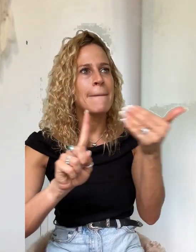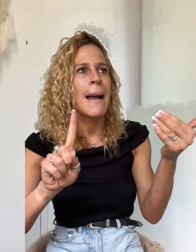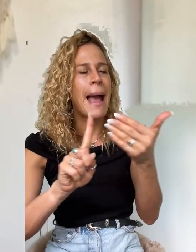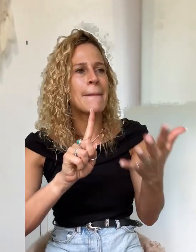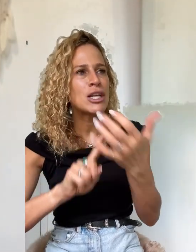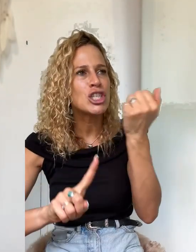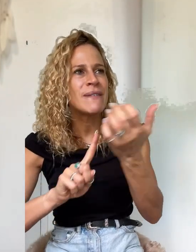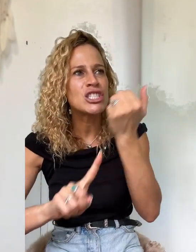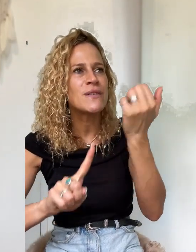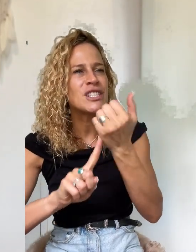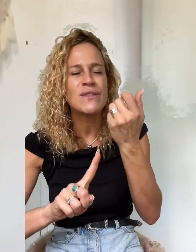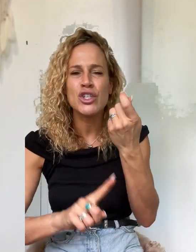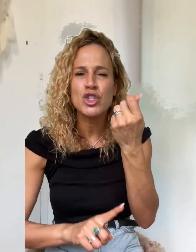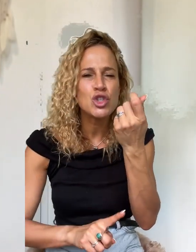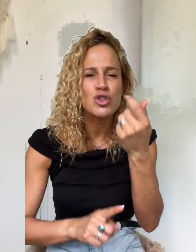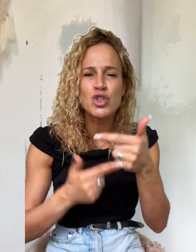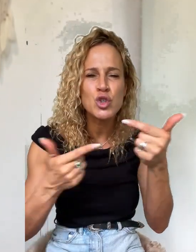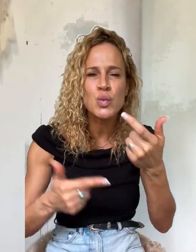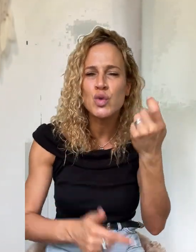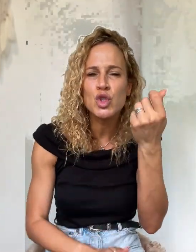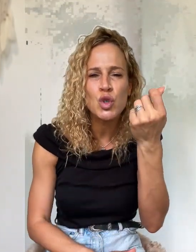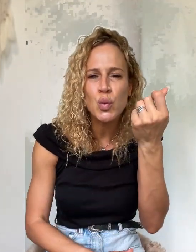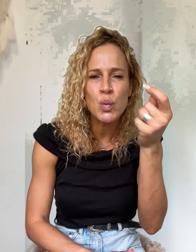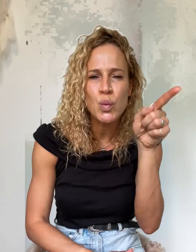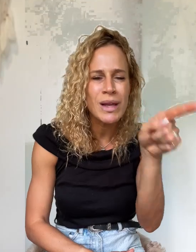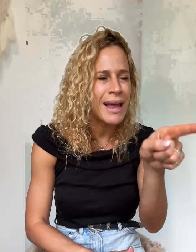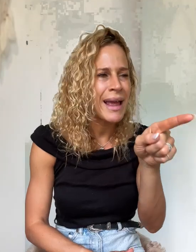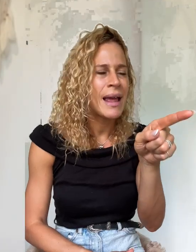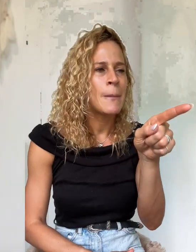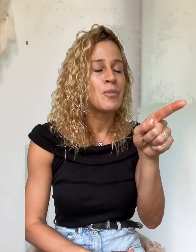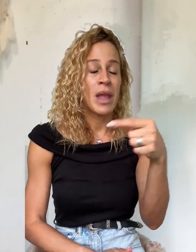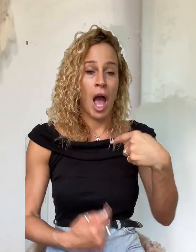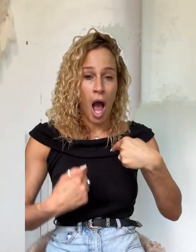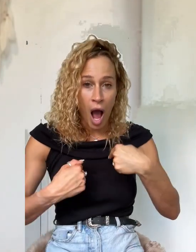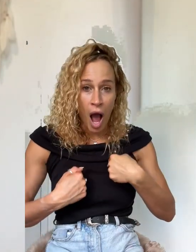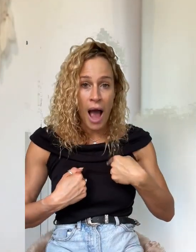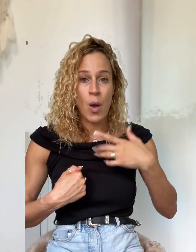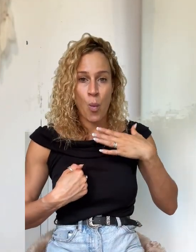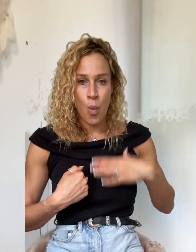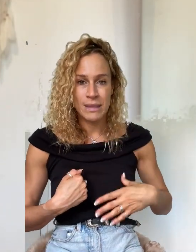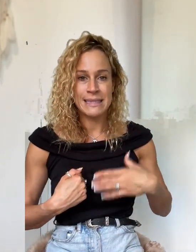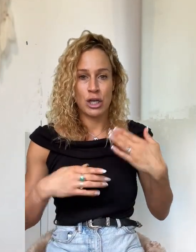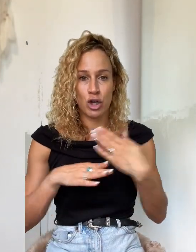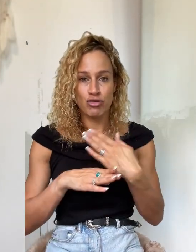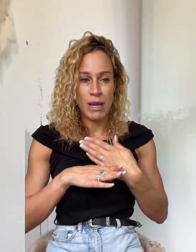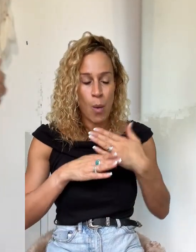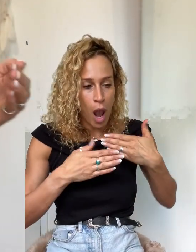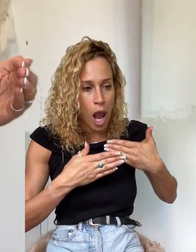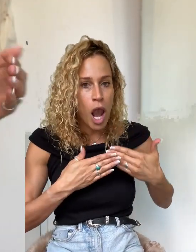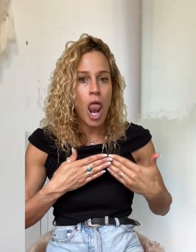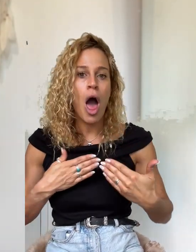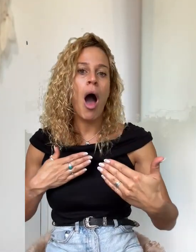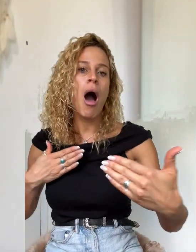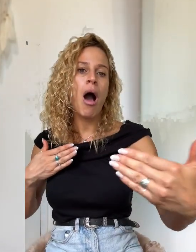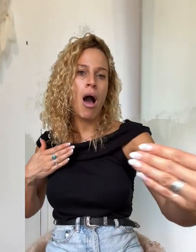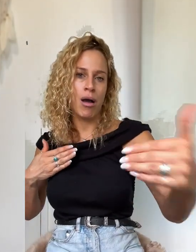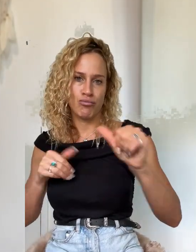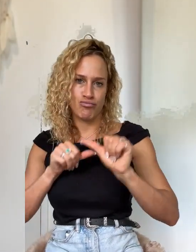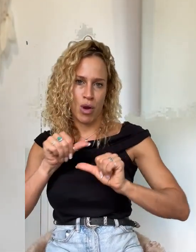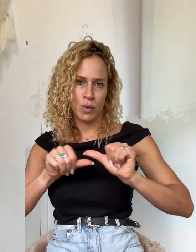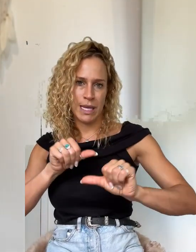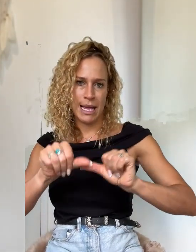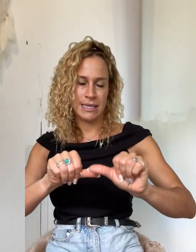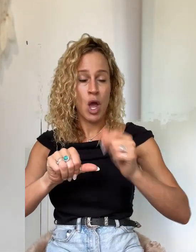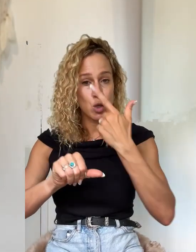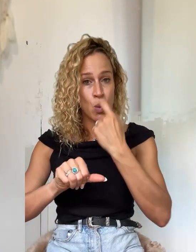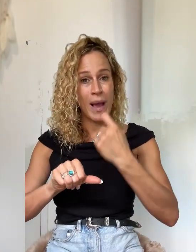soon. So for me, I wanted a career that was a long process, so that I could,